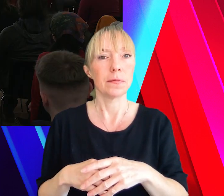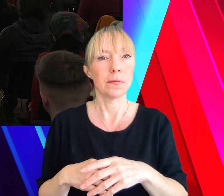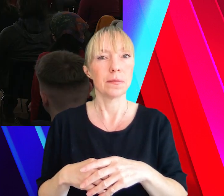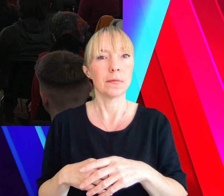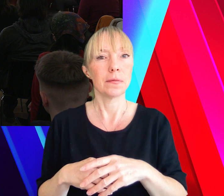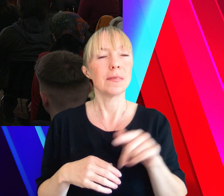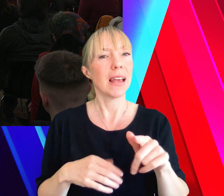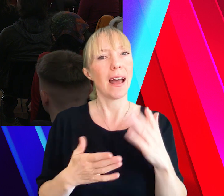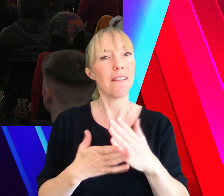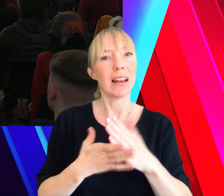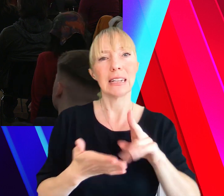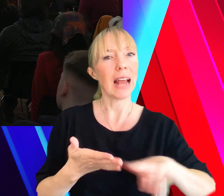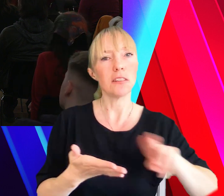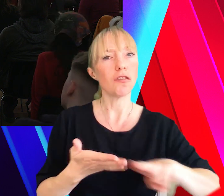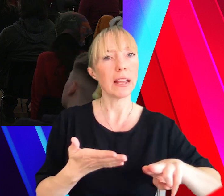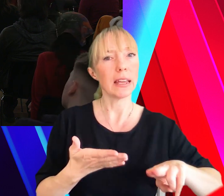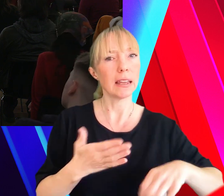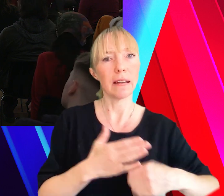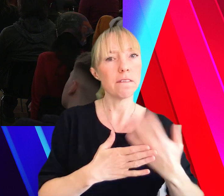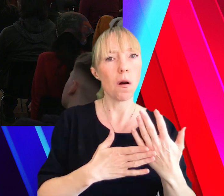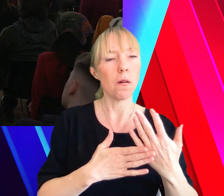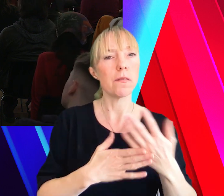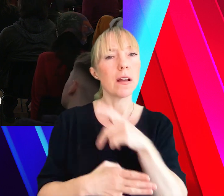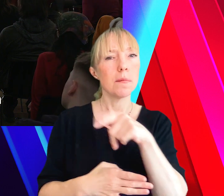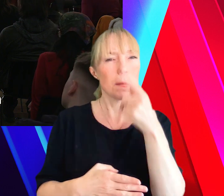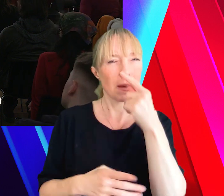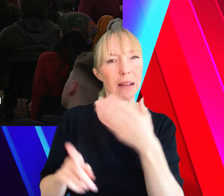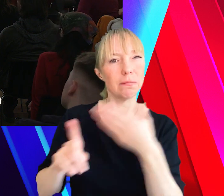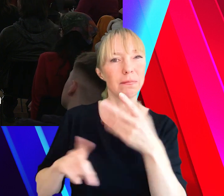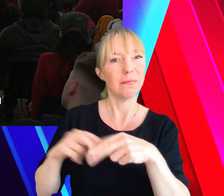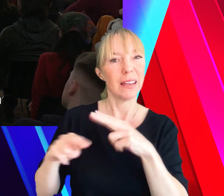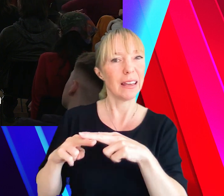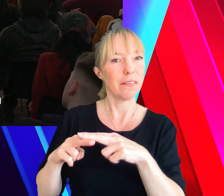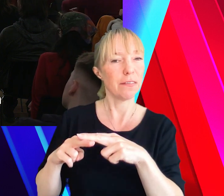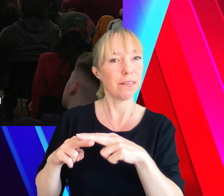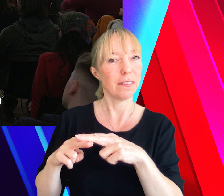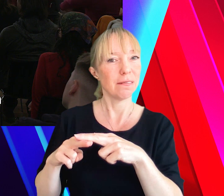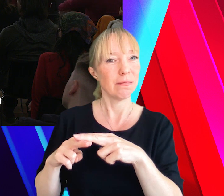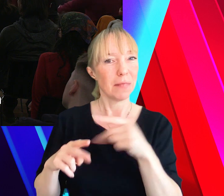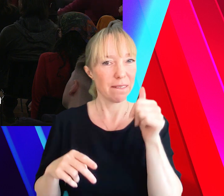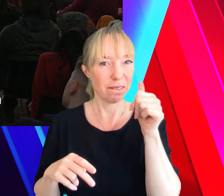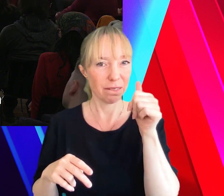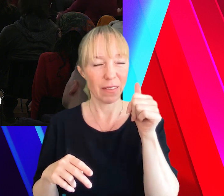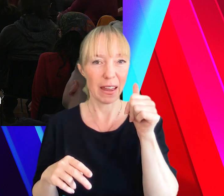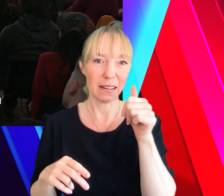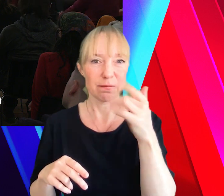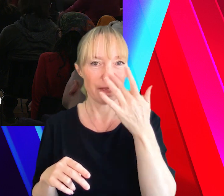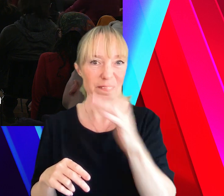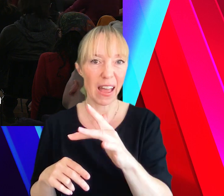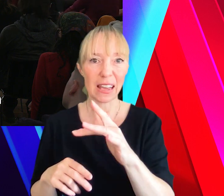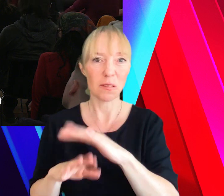Yeah, there's a certain level of sort of it being very organic, I think, and people can always tell when things aren't